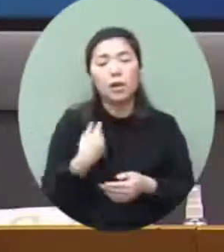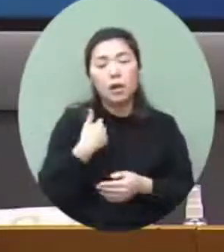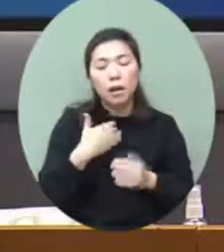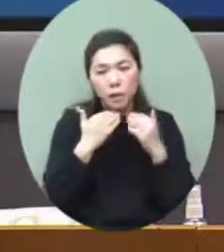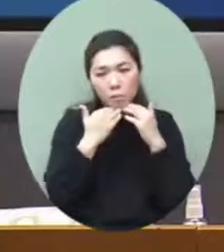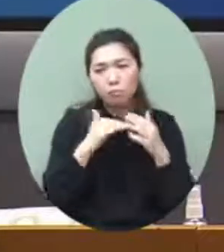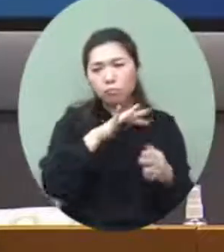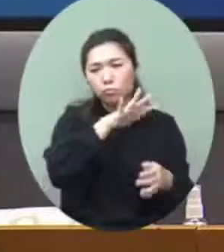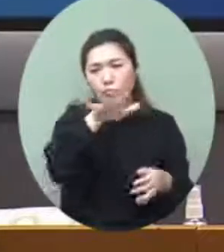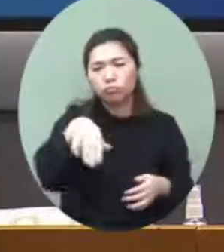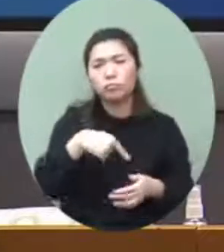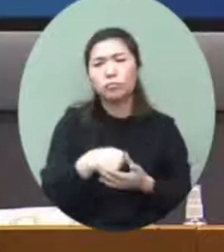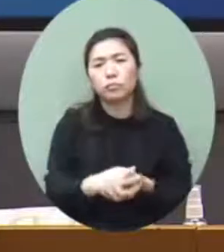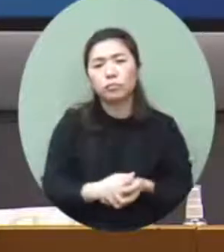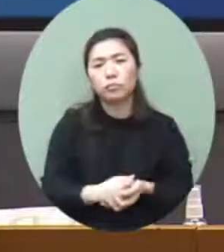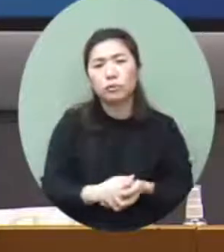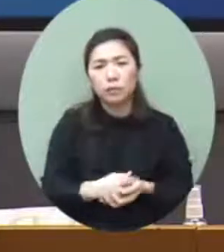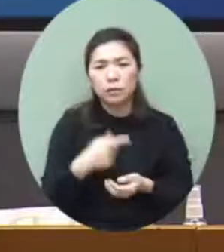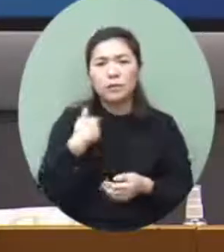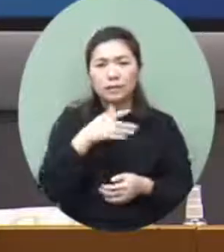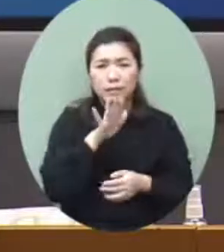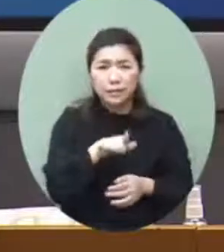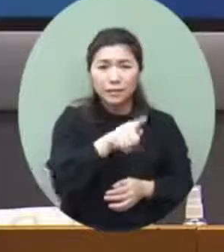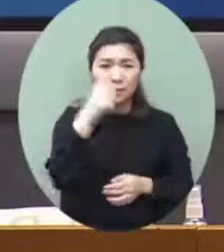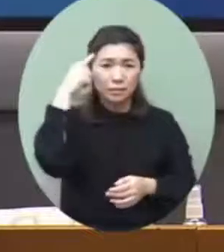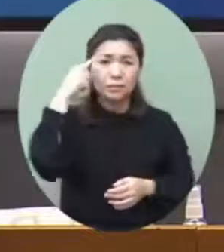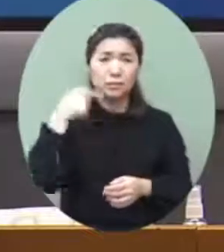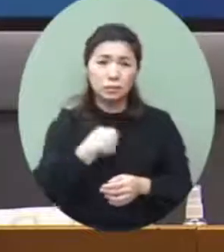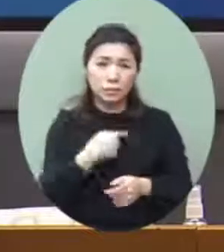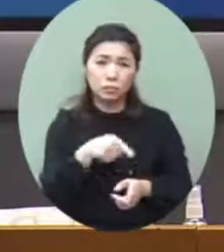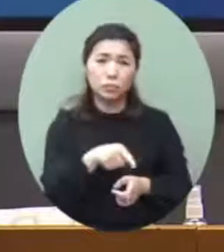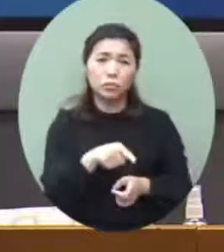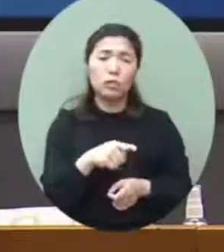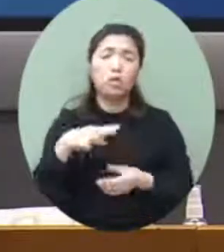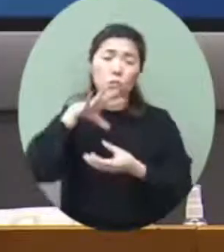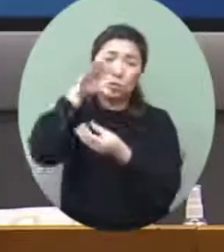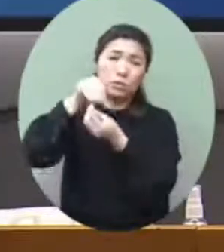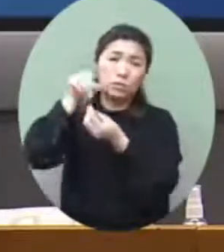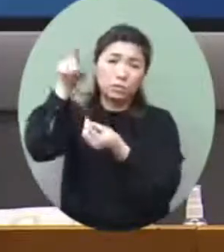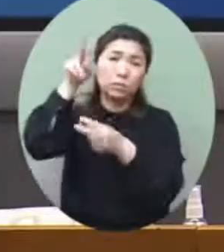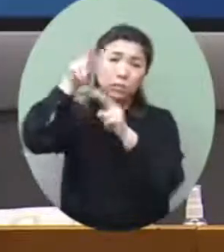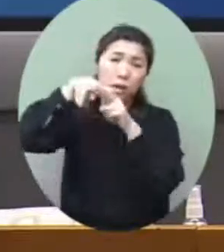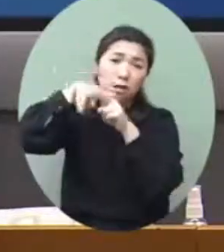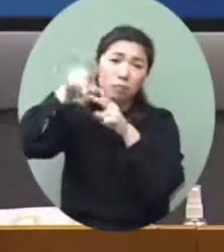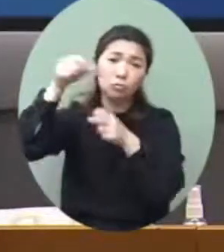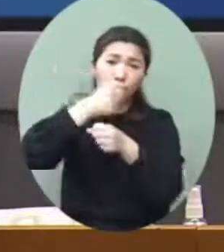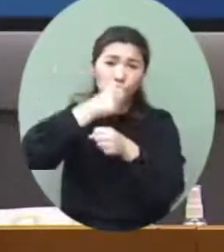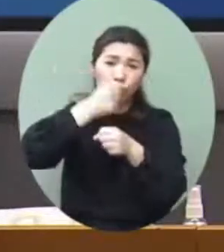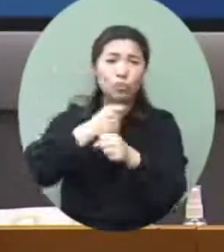our patients. I hope we can